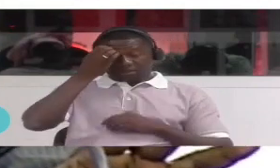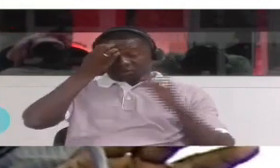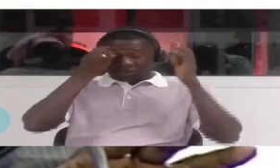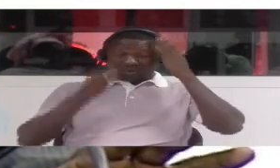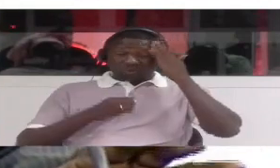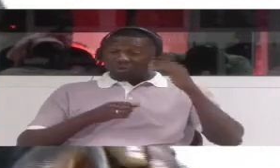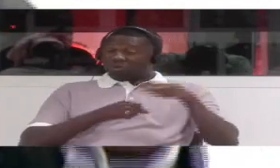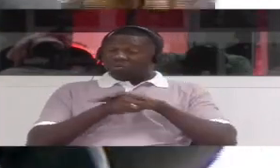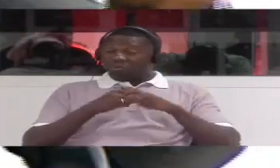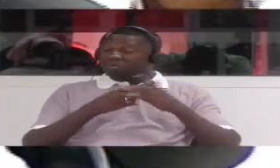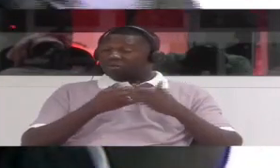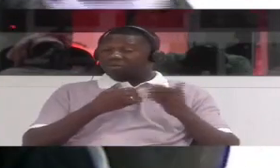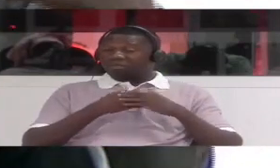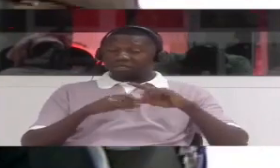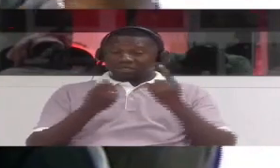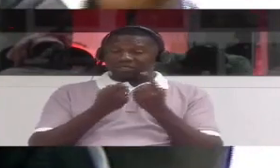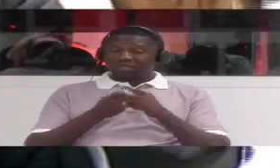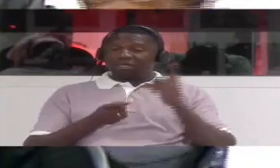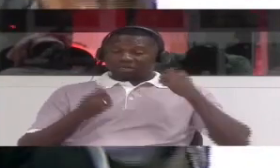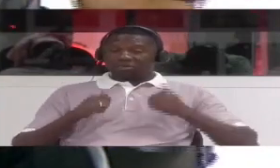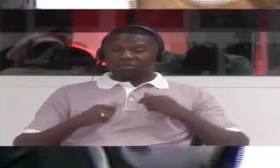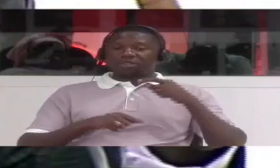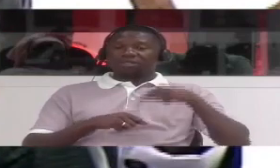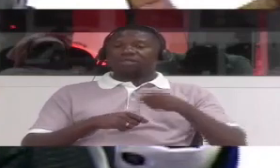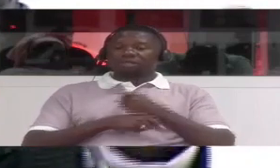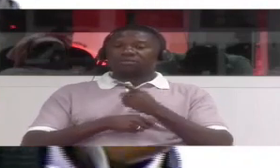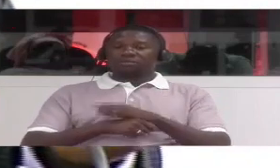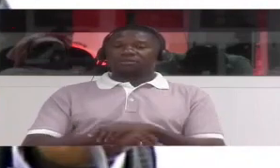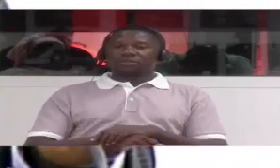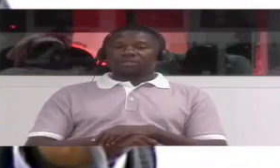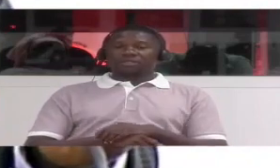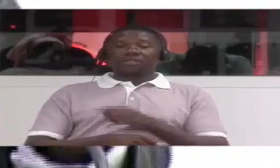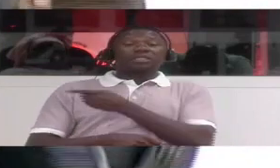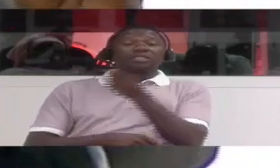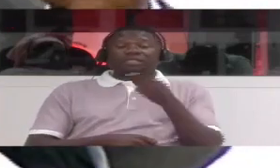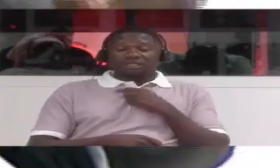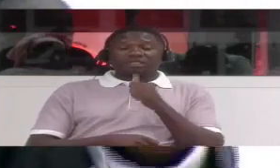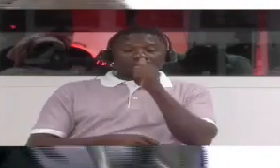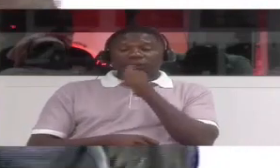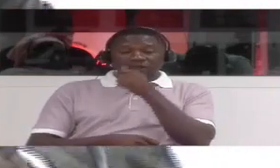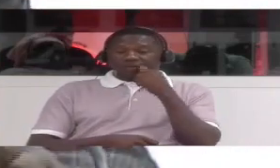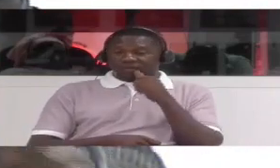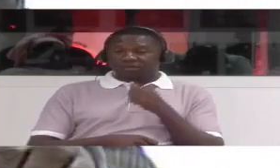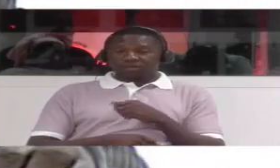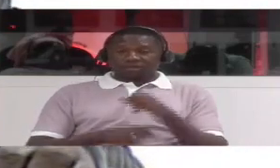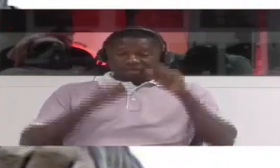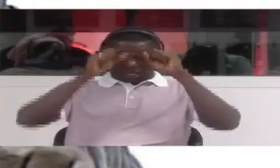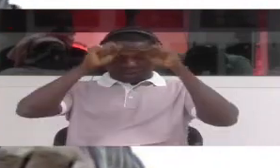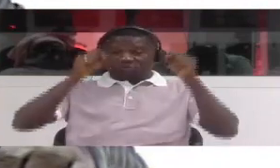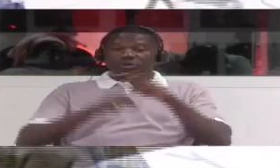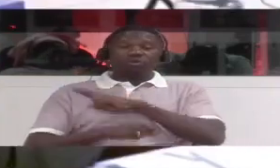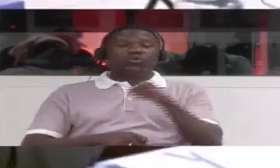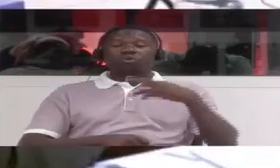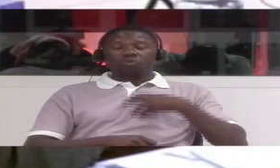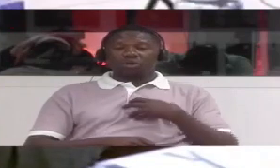xam lolu ak lo xamne ay secret la that is secrecy ngor bi bëggut kenn xam ko fi government